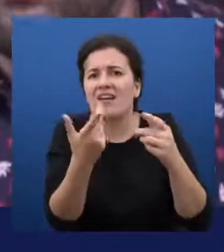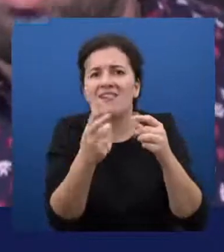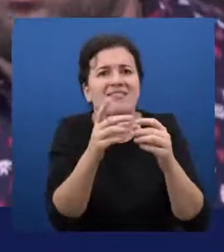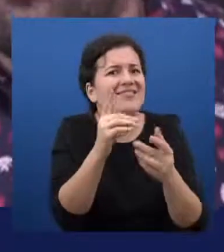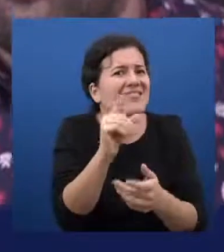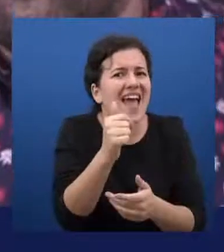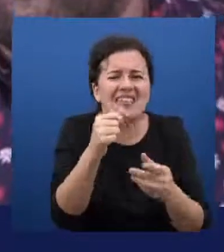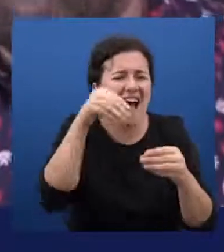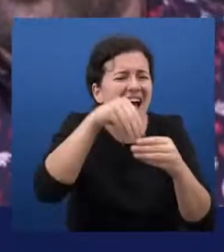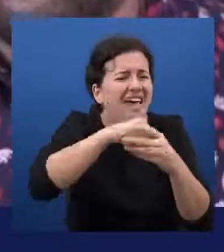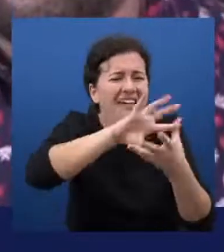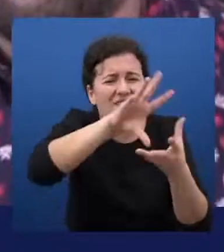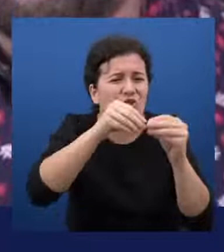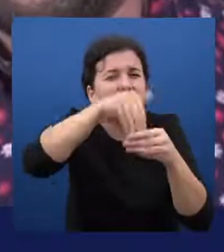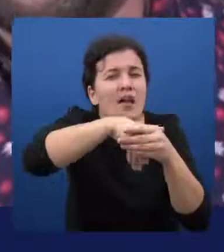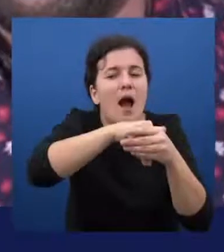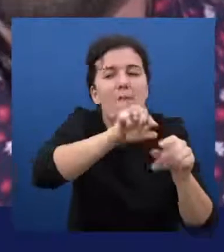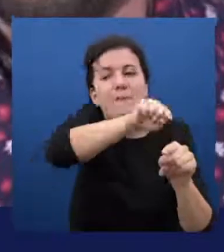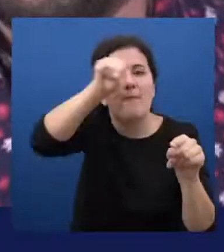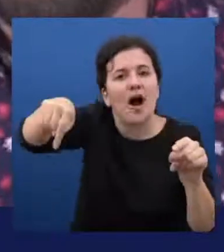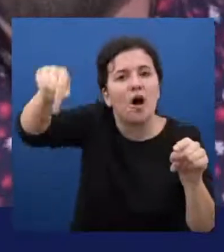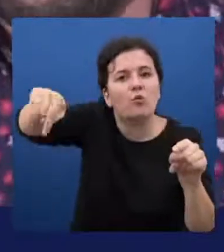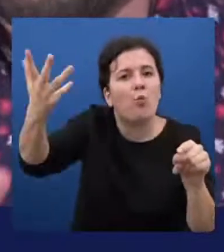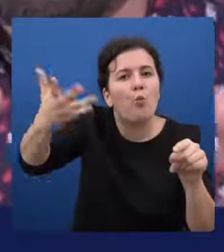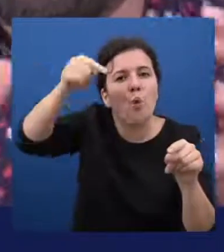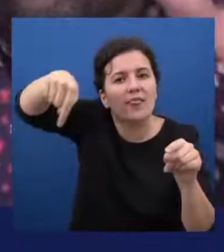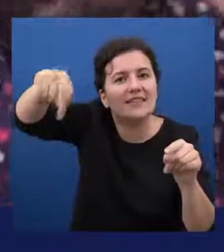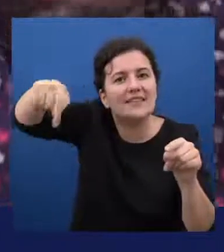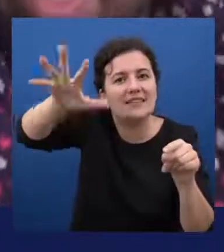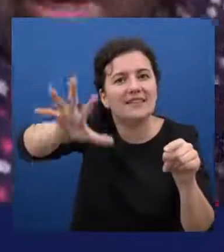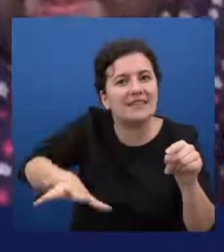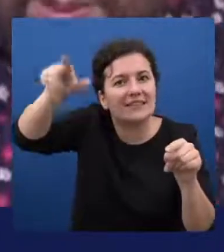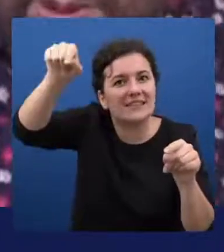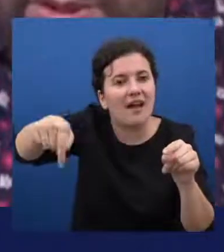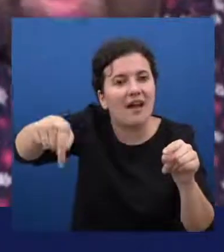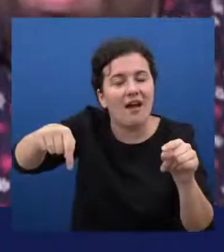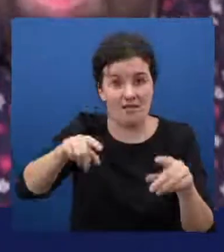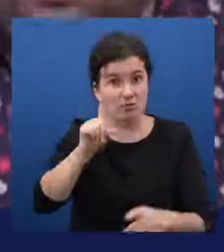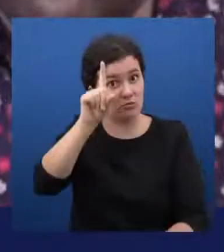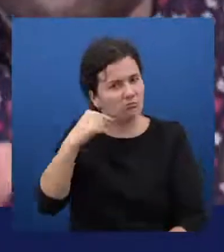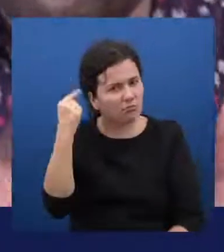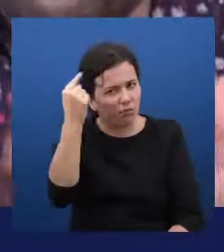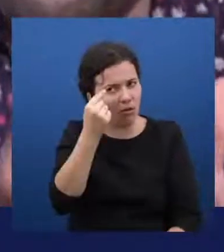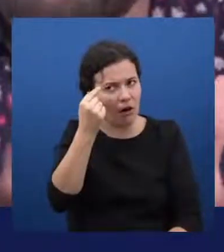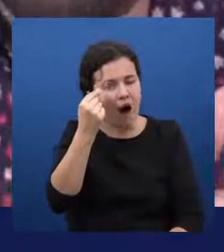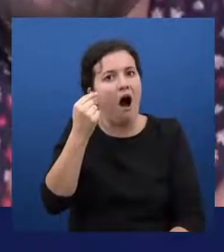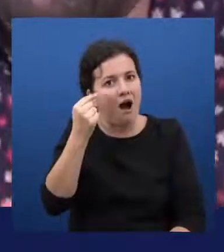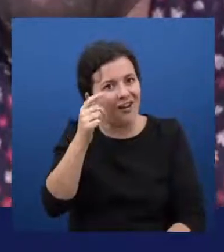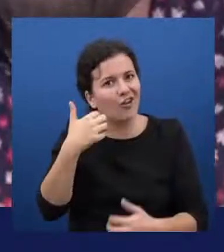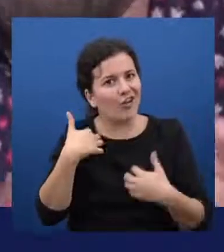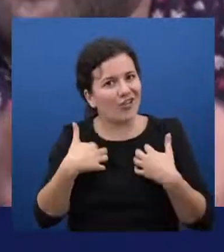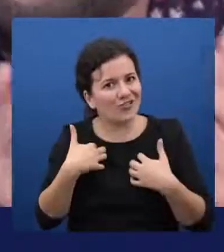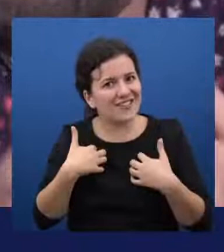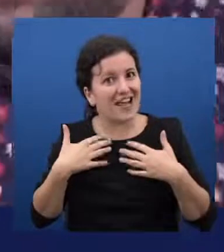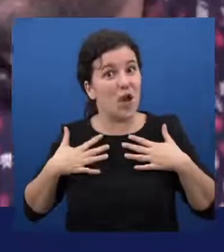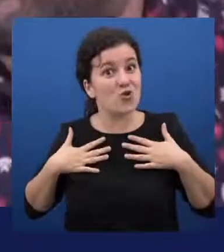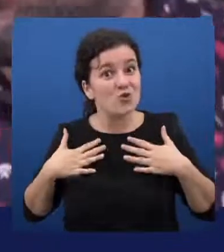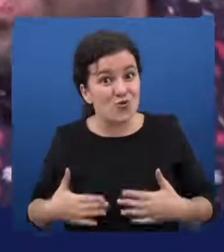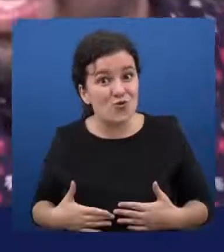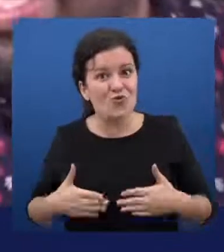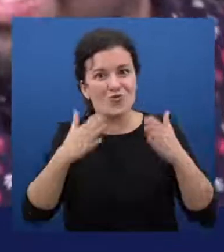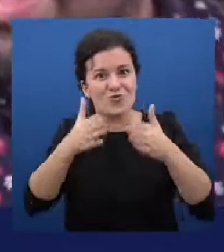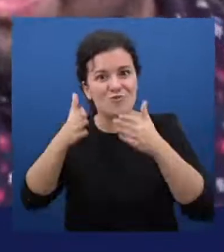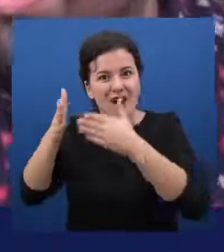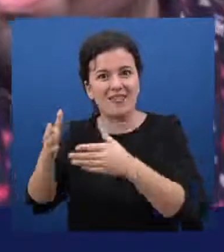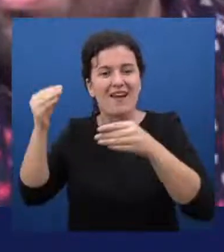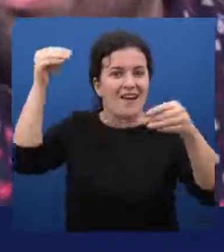that's an interesting like human approach to it. But again, there's no mathematical